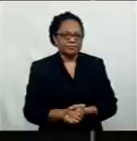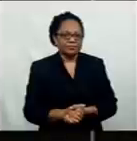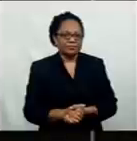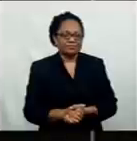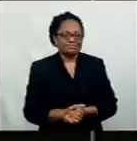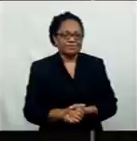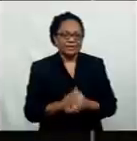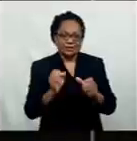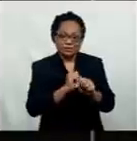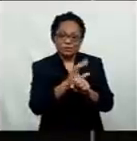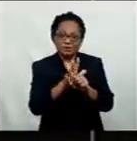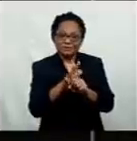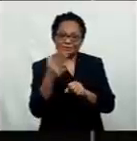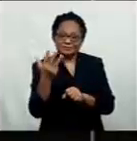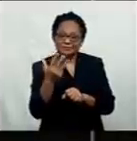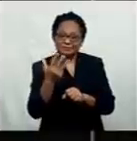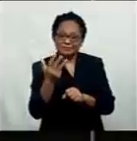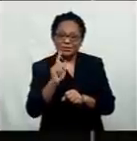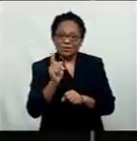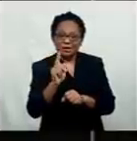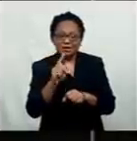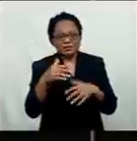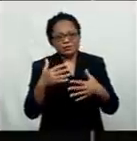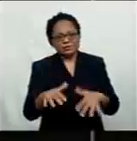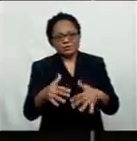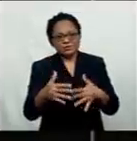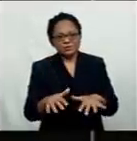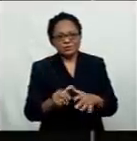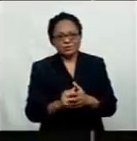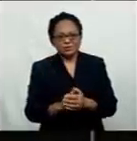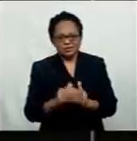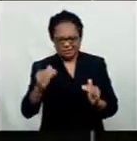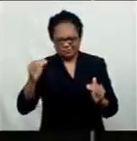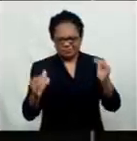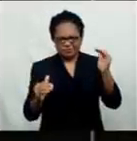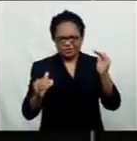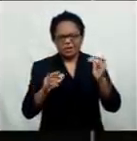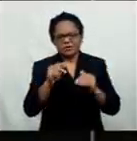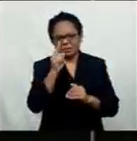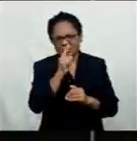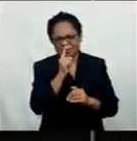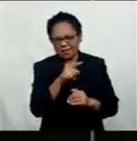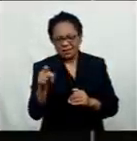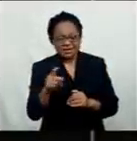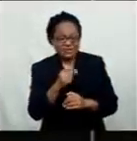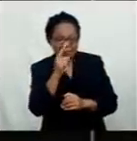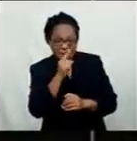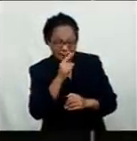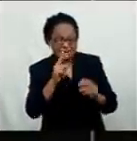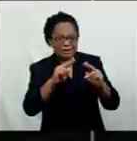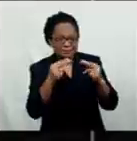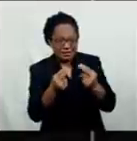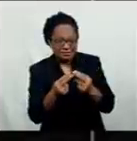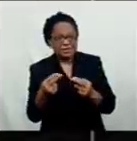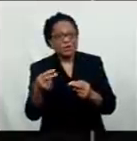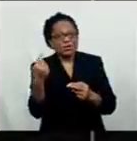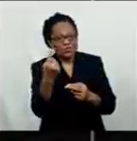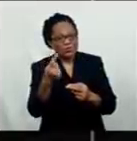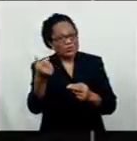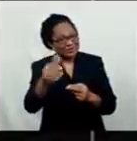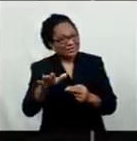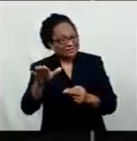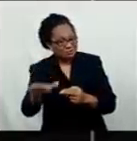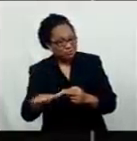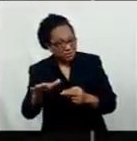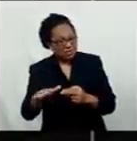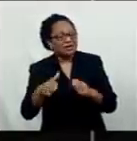The COVID-19 pandemic has further widened inequality gaps. Individuals and families already living beneath the poverty line are